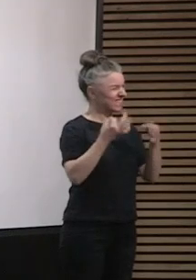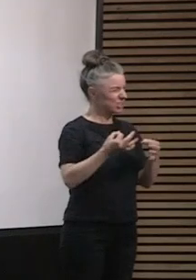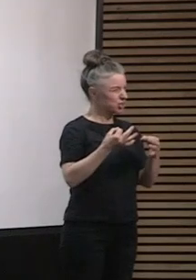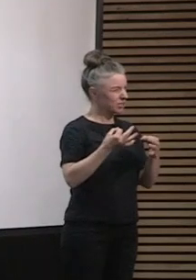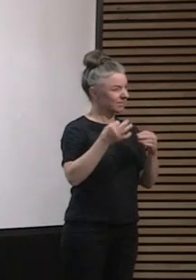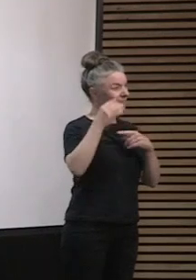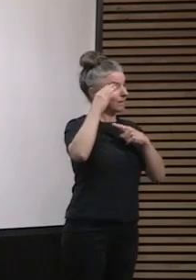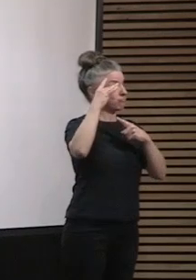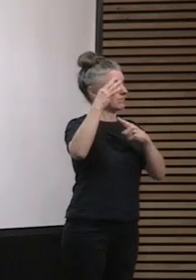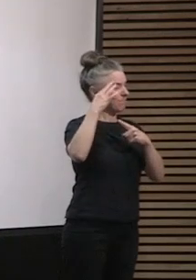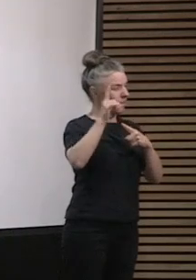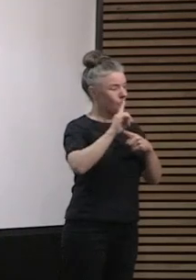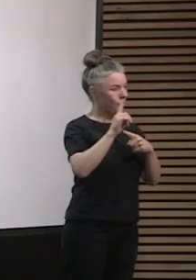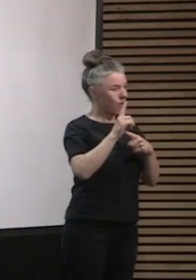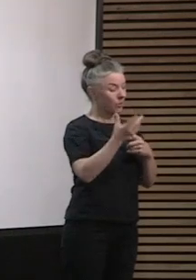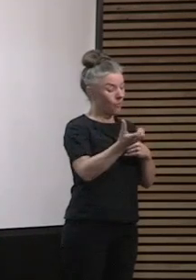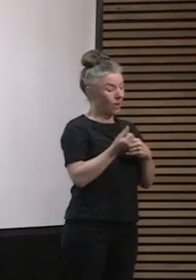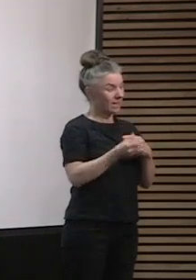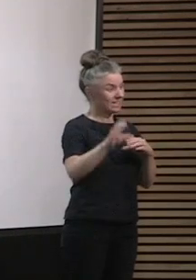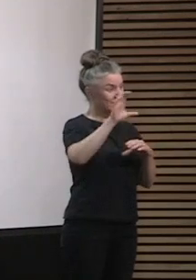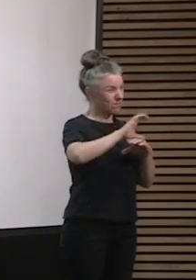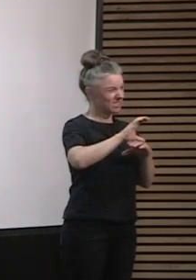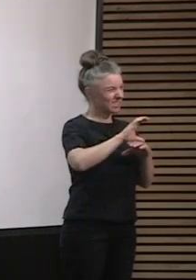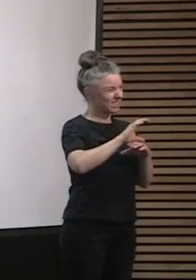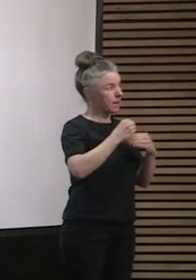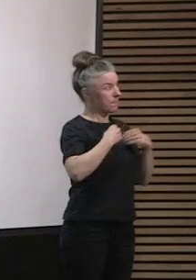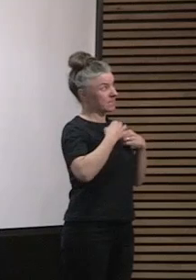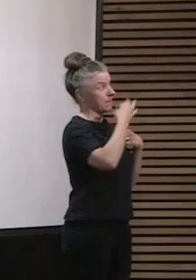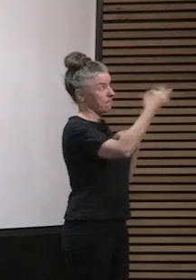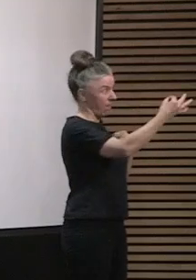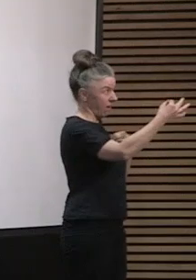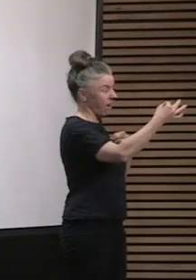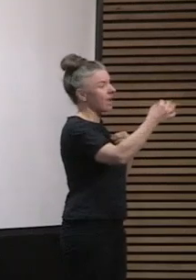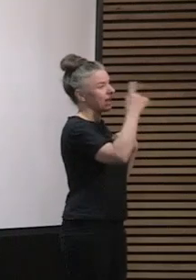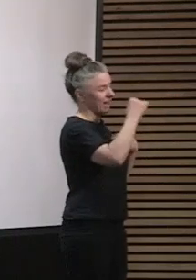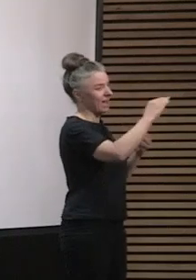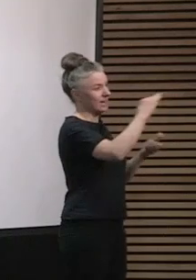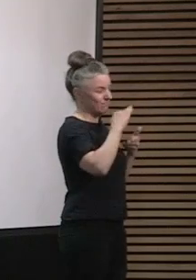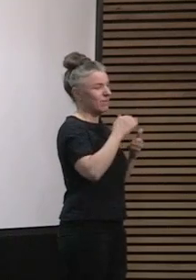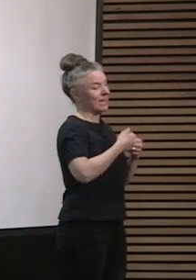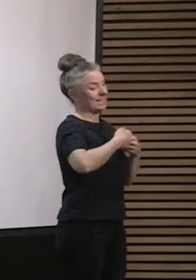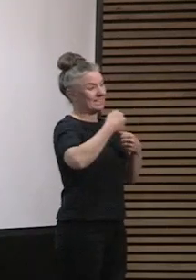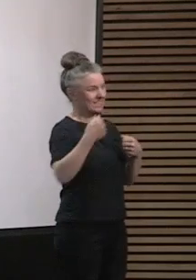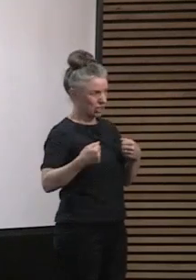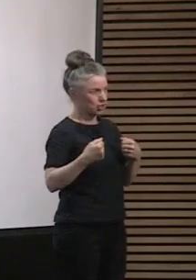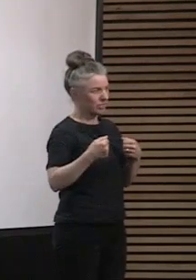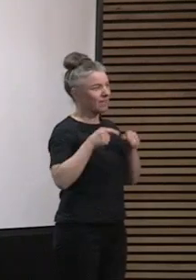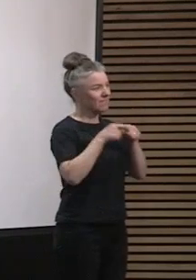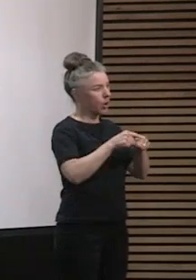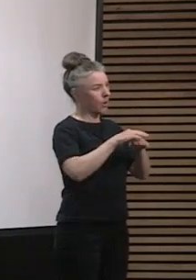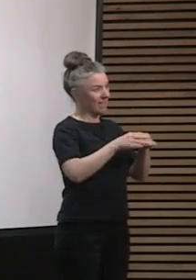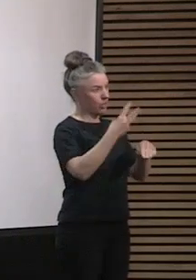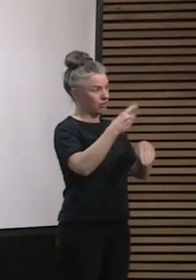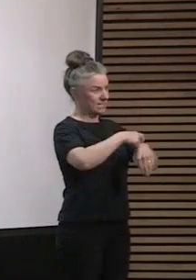extend the wage subsidy to cover the period for the of the current Level 3 restrictions. I just want to talk about some of our